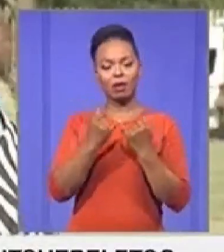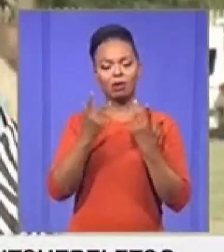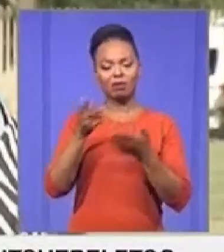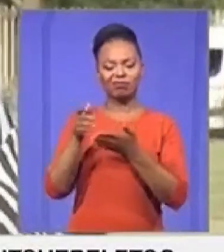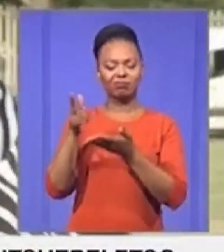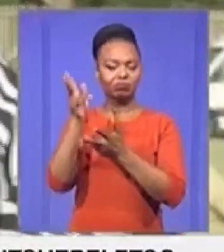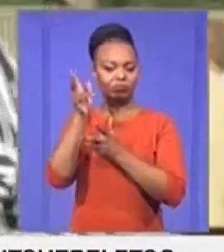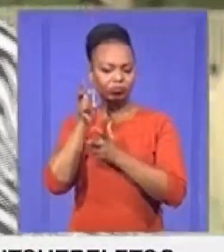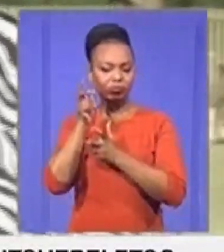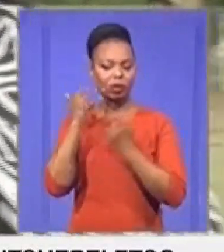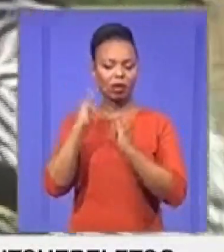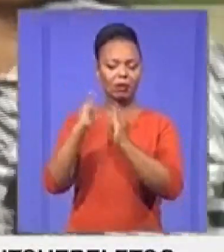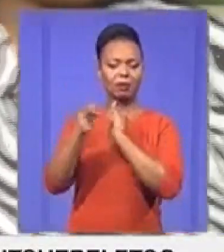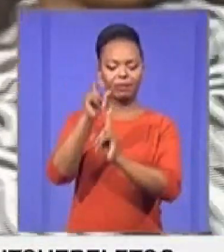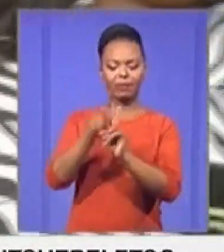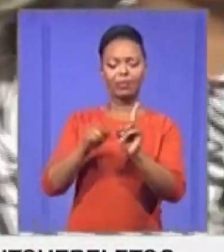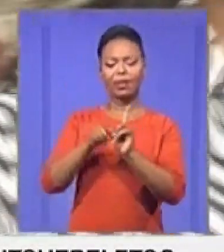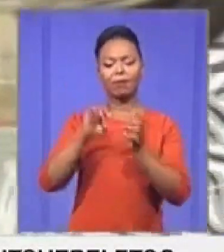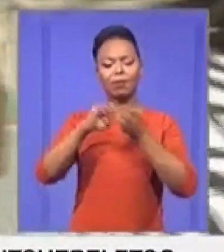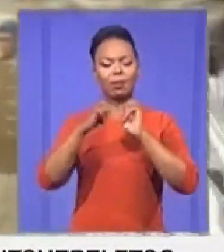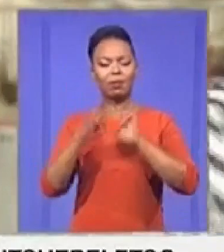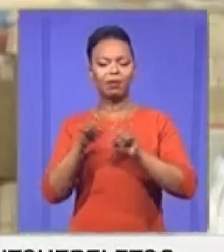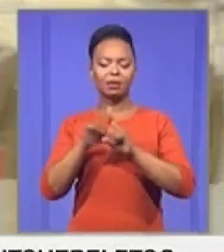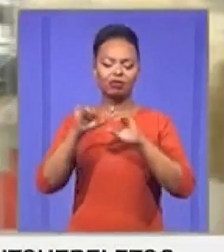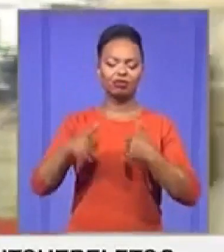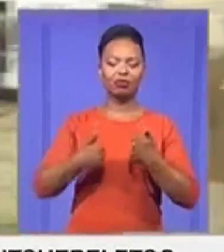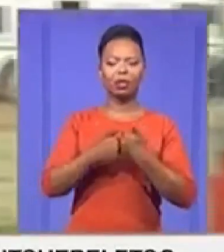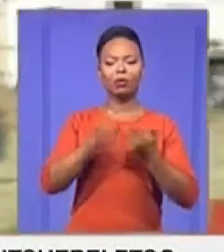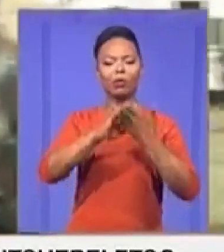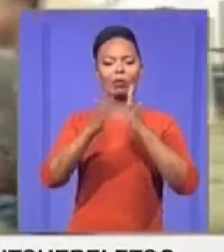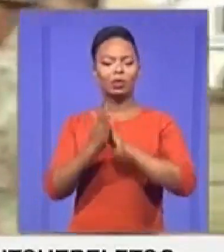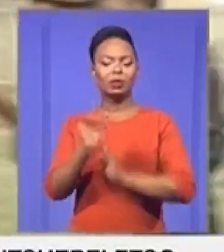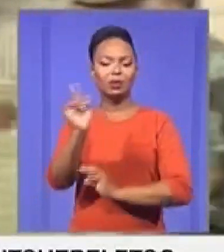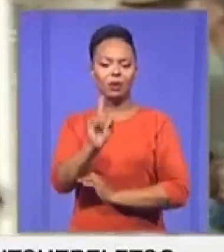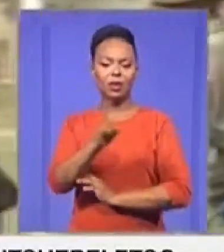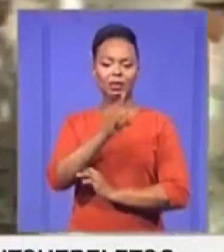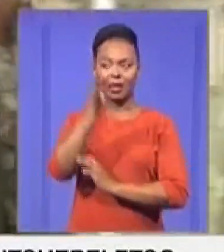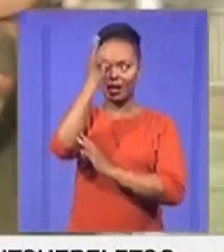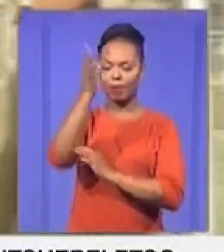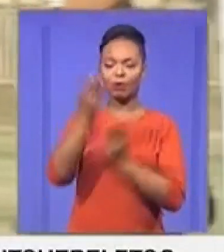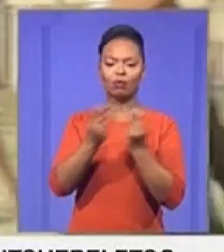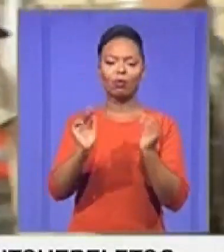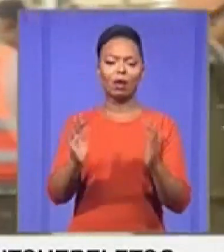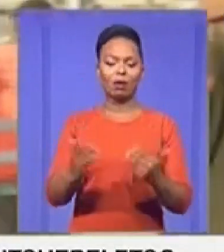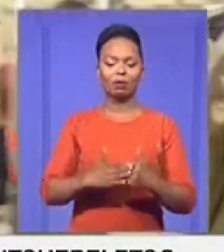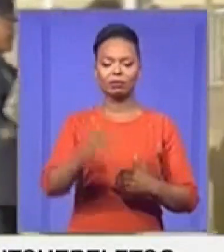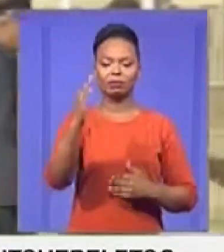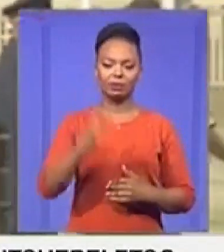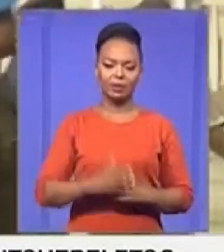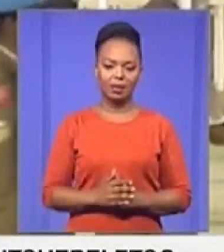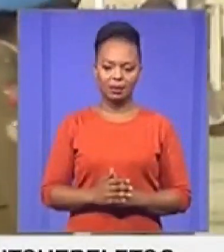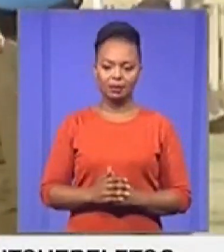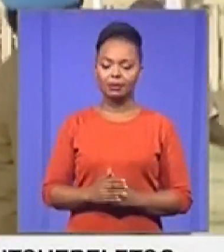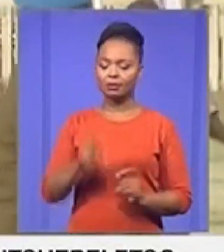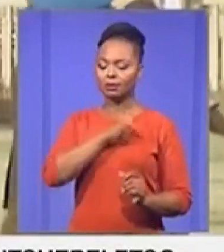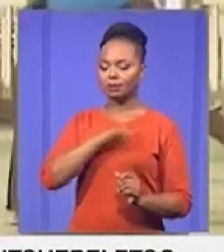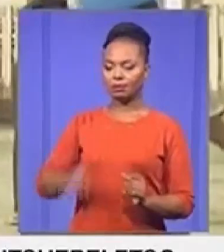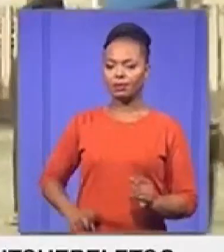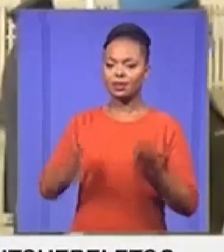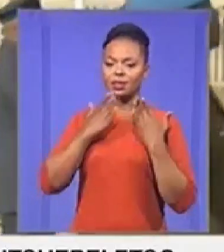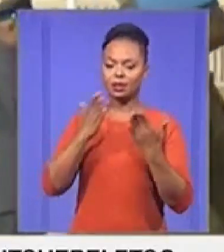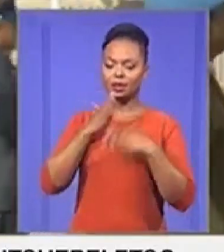tseo ba ahi ba ntseng ba tobana le tsona le hore na bona jolo ka mmuso ba tle ho di lokisa ka tsela efeng. Tonakgolo ke le bohela nako